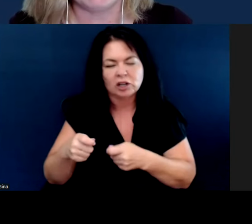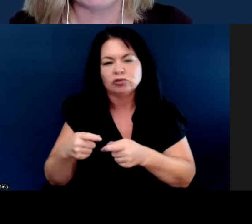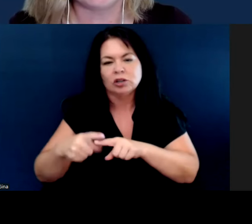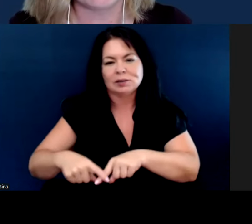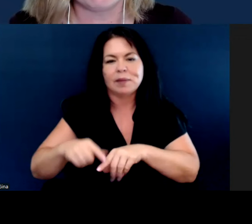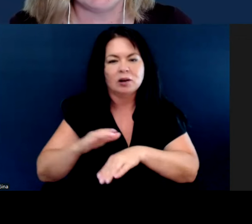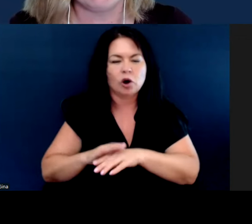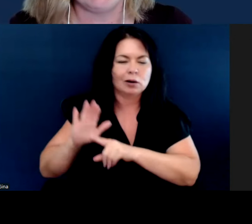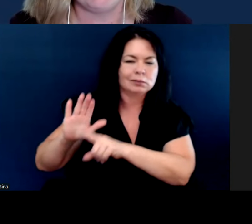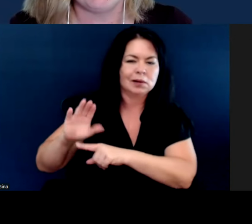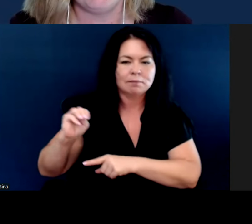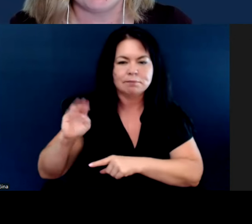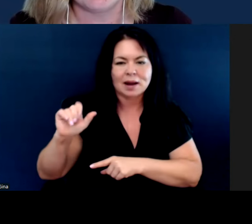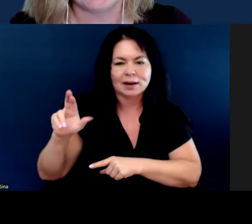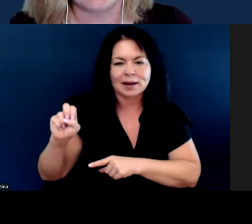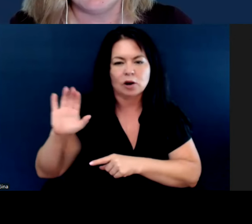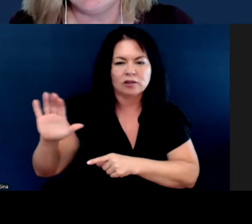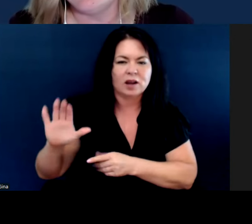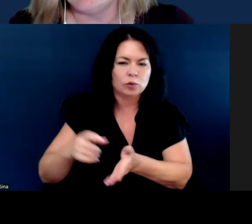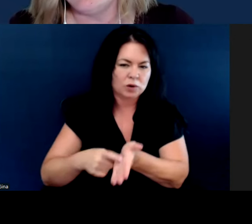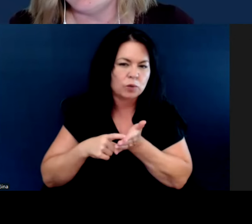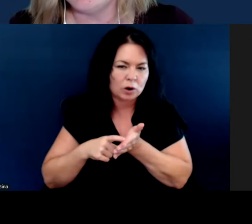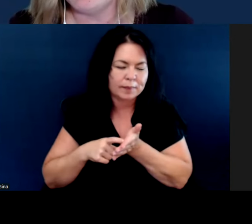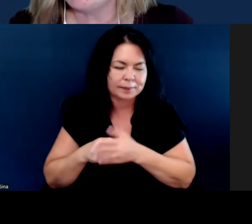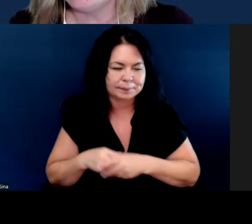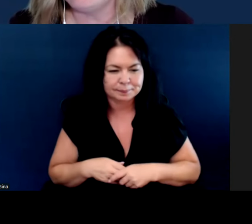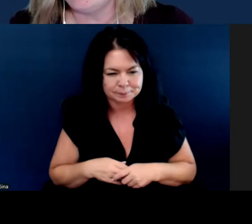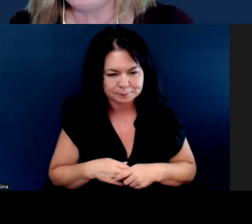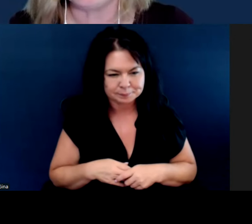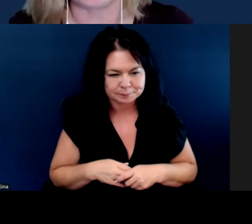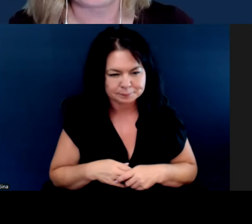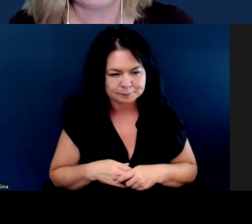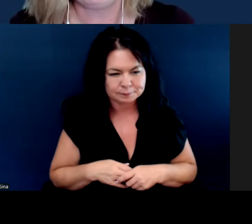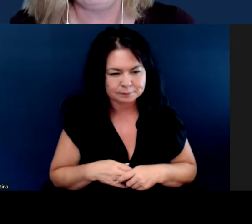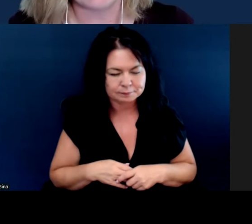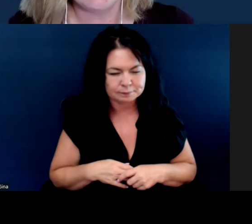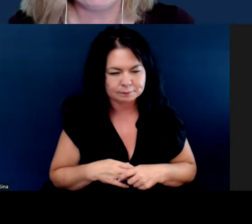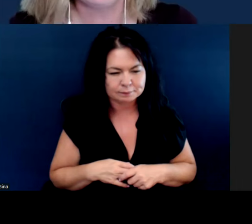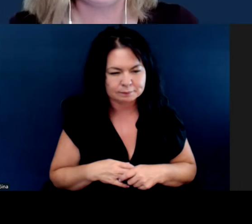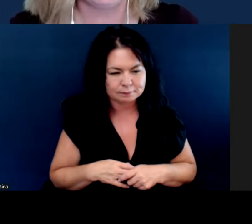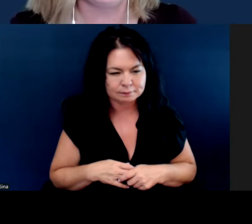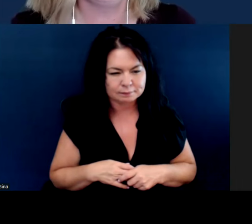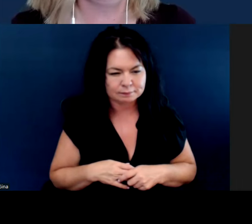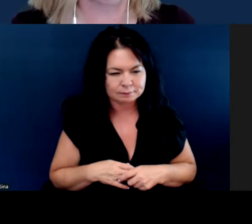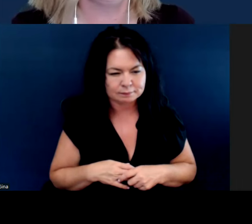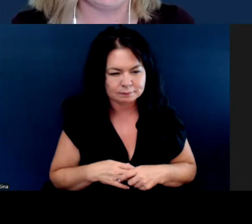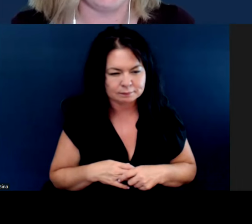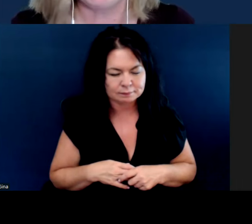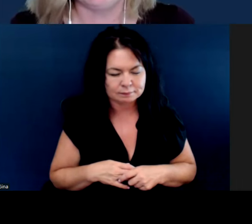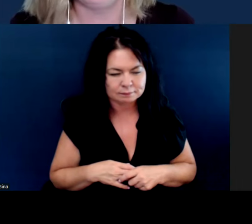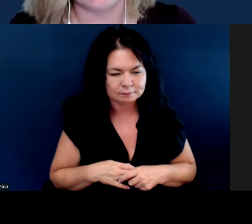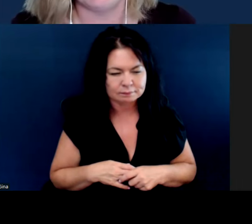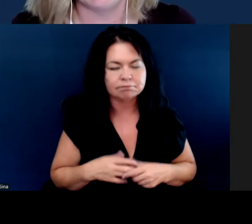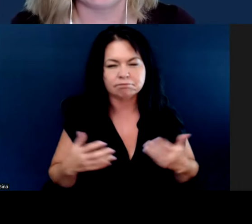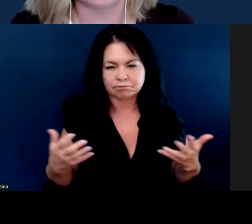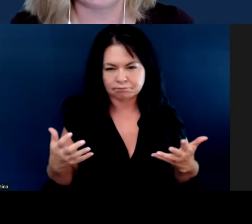Medicare, but this is for 2022. And basically, it is an option